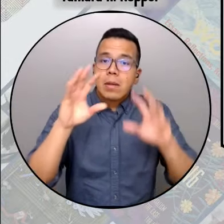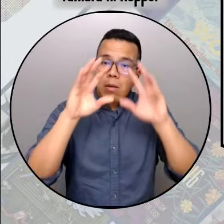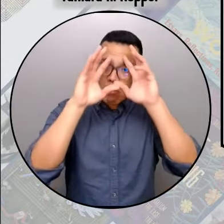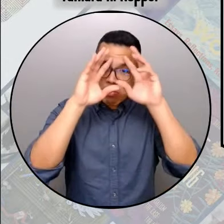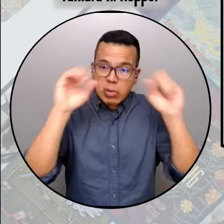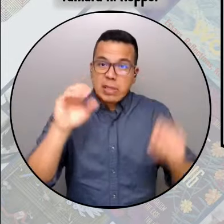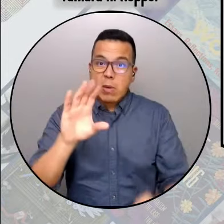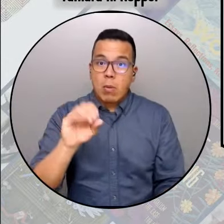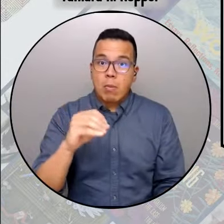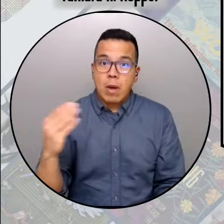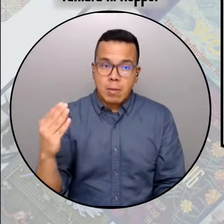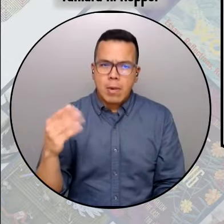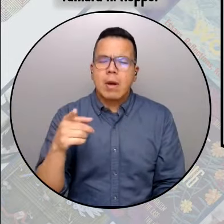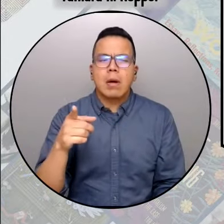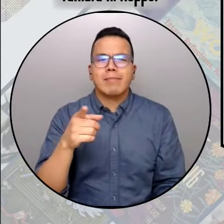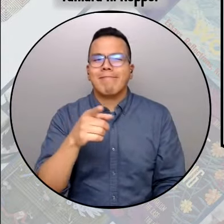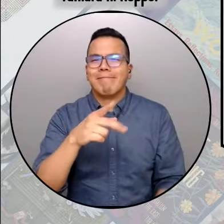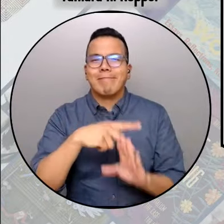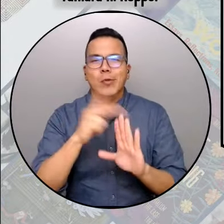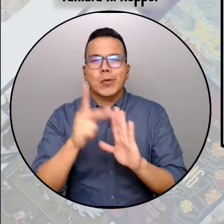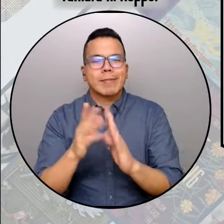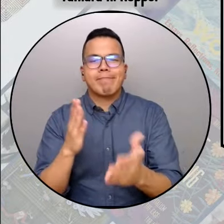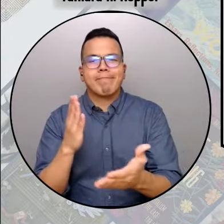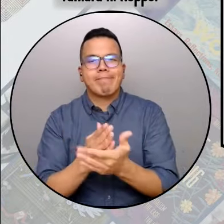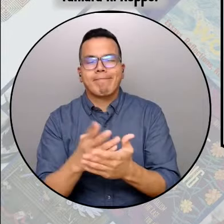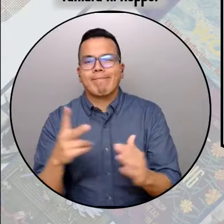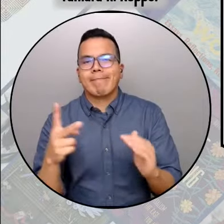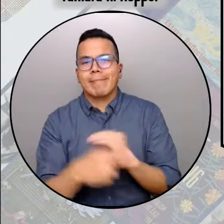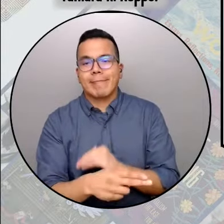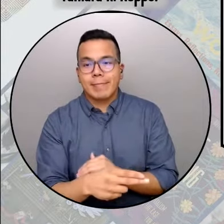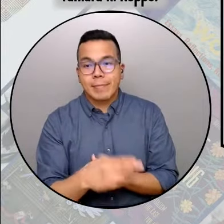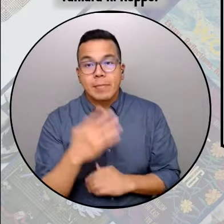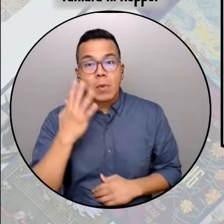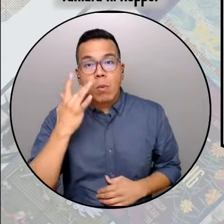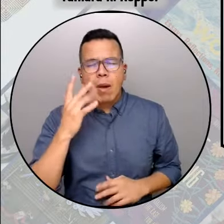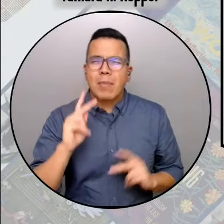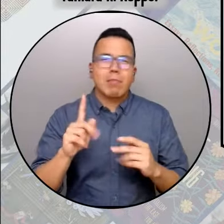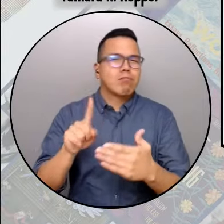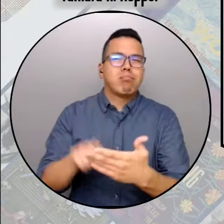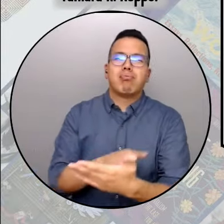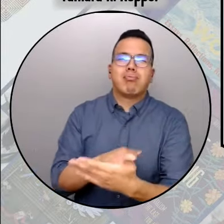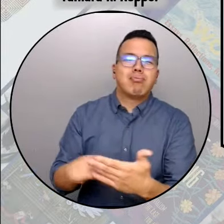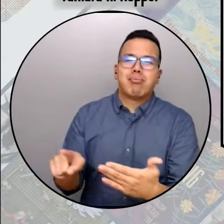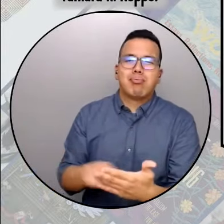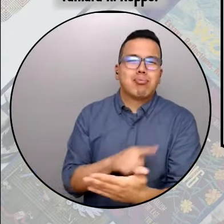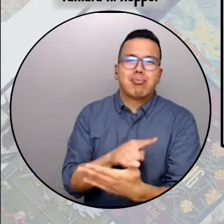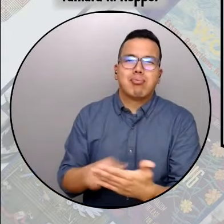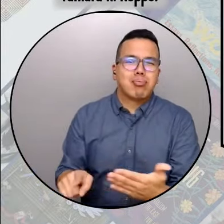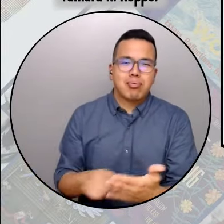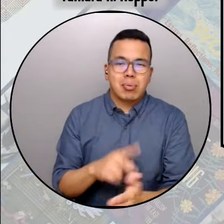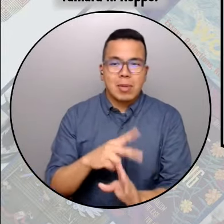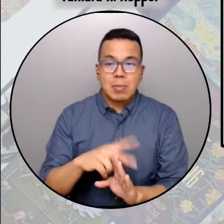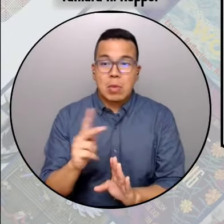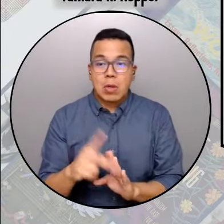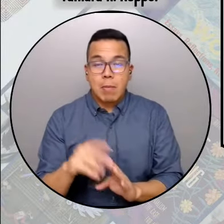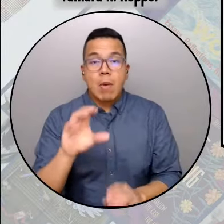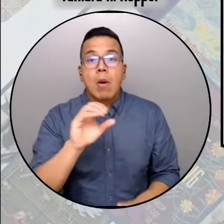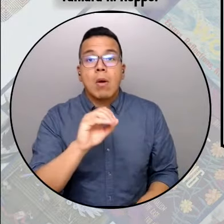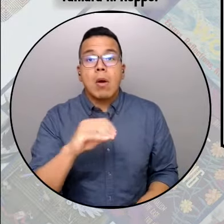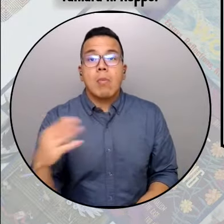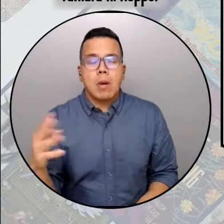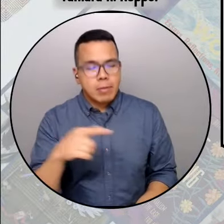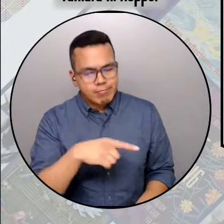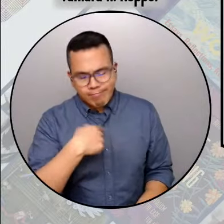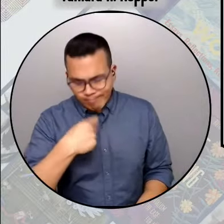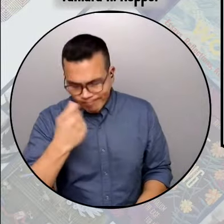he stopped the program, right? So he was kind of like, you know, because there were a lot of critiques of the program. So President Obama was like, I hear you, I see